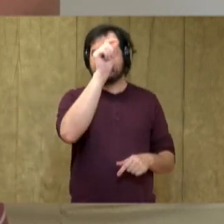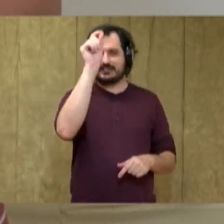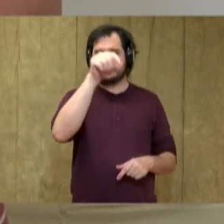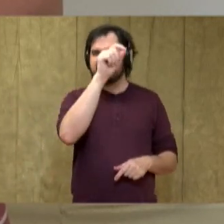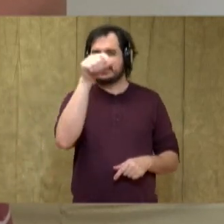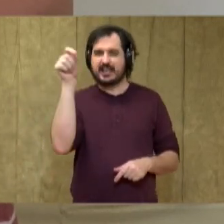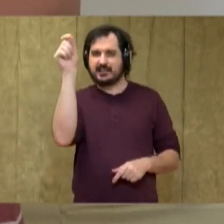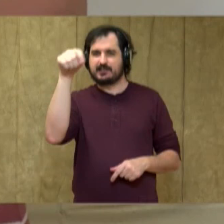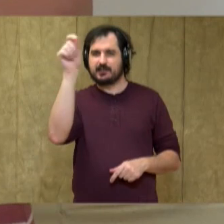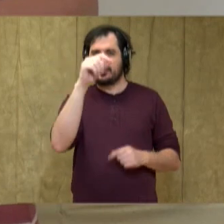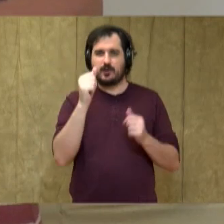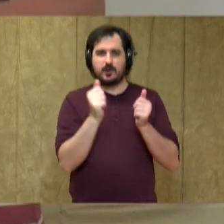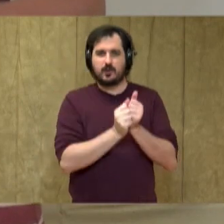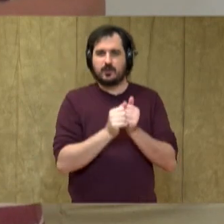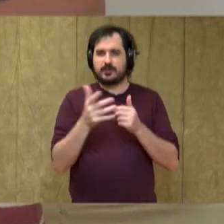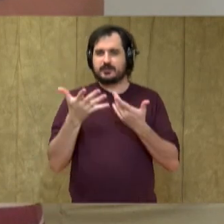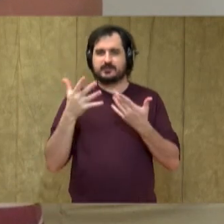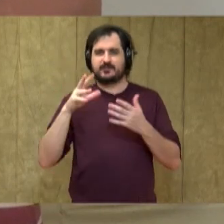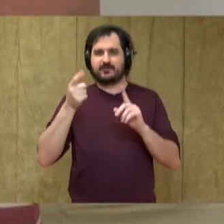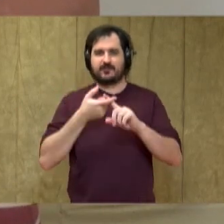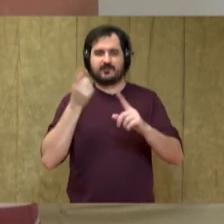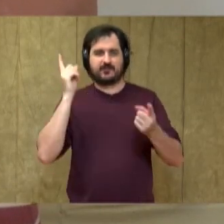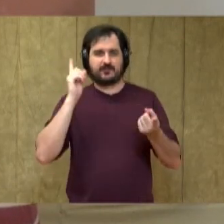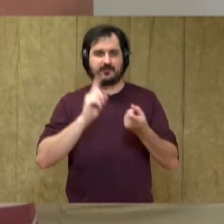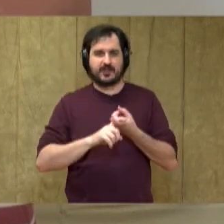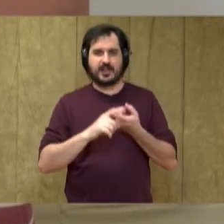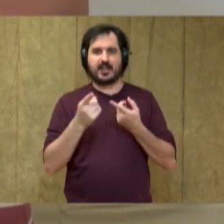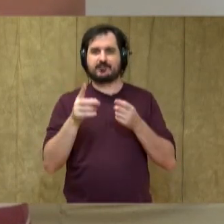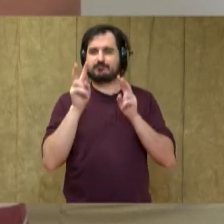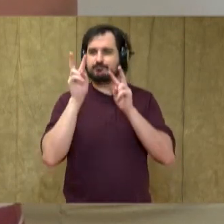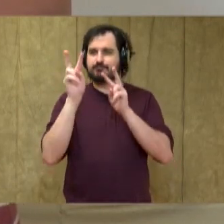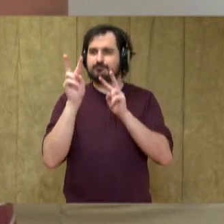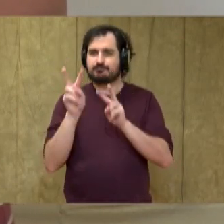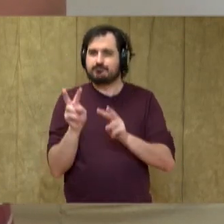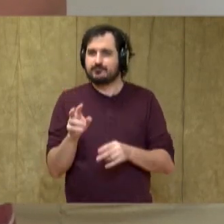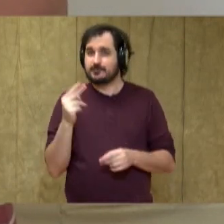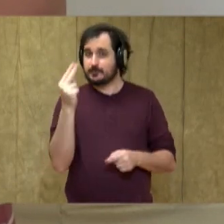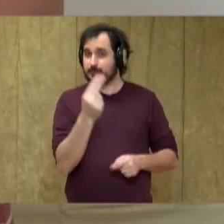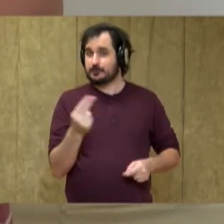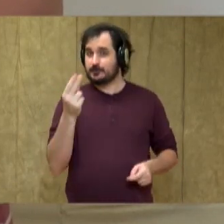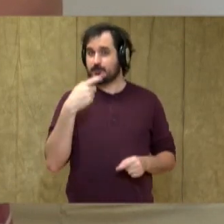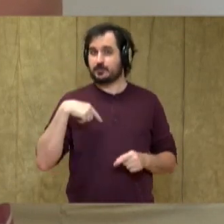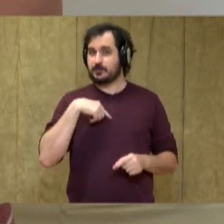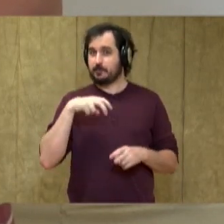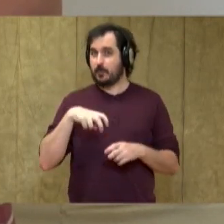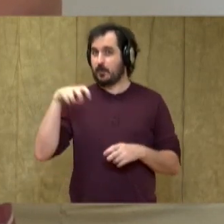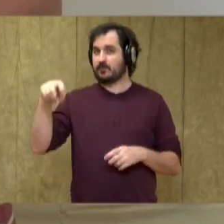decimals. Stay tuned for Thursday. We will be moving into geometry and we